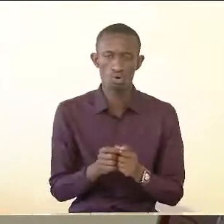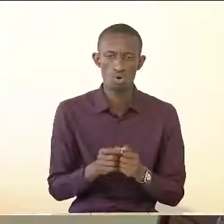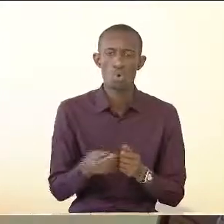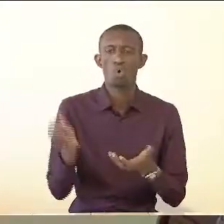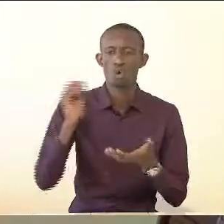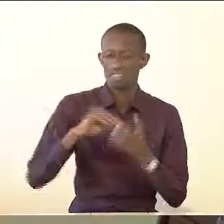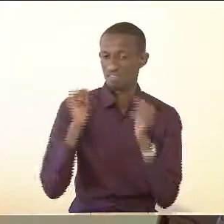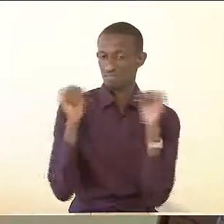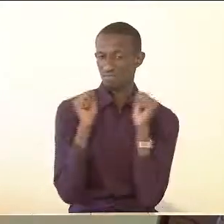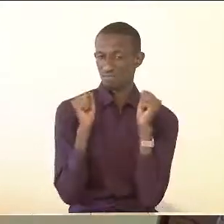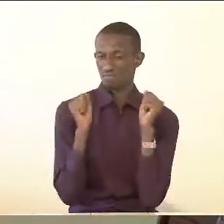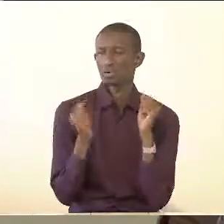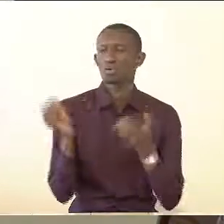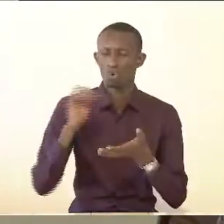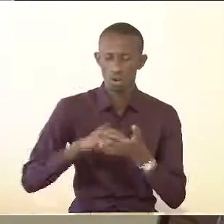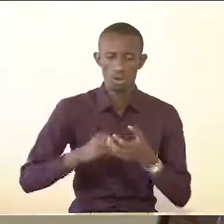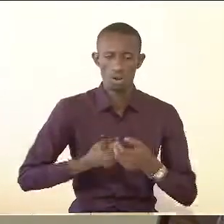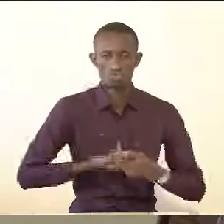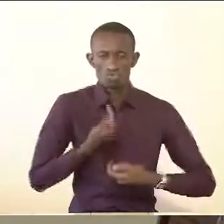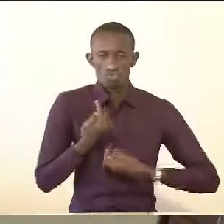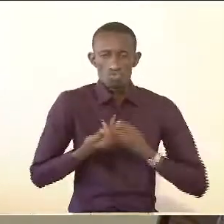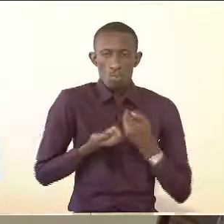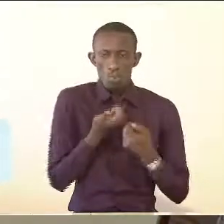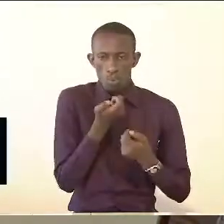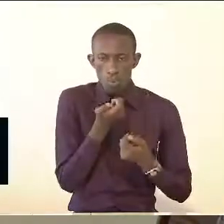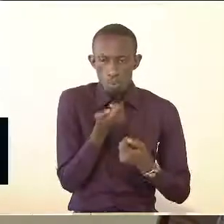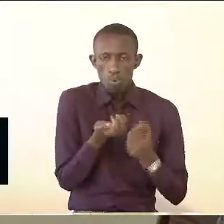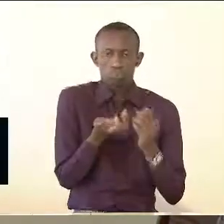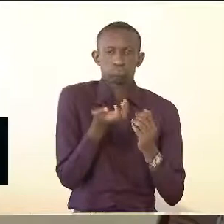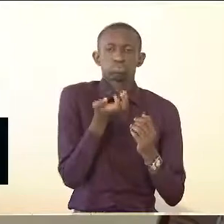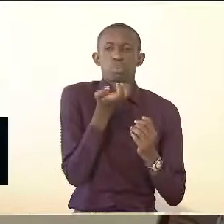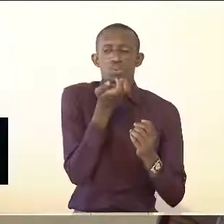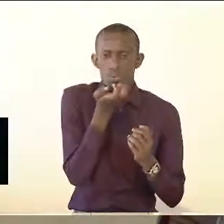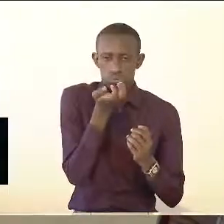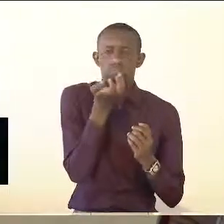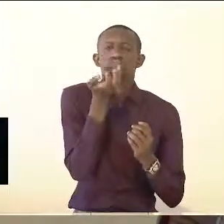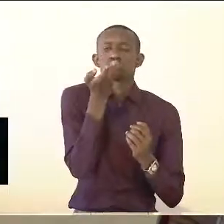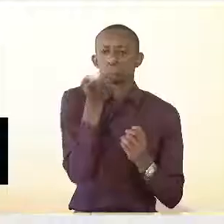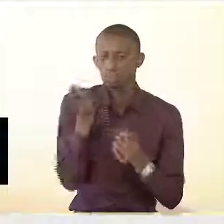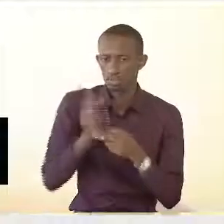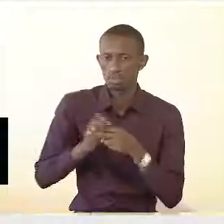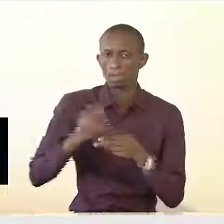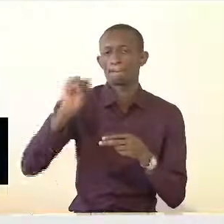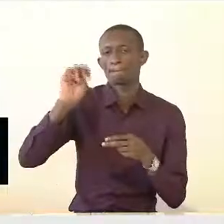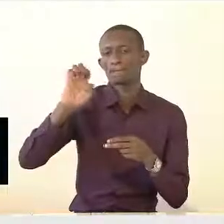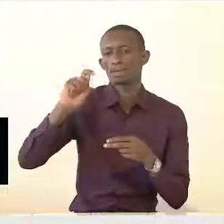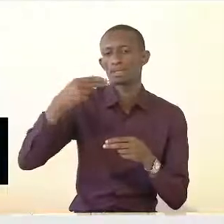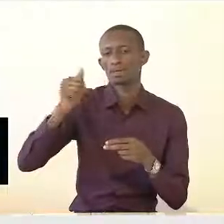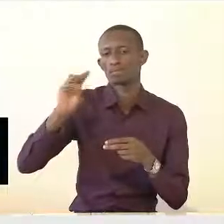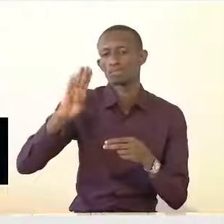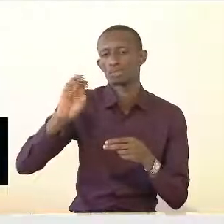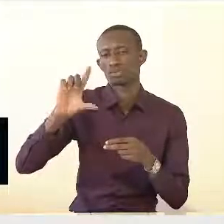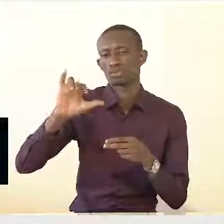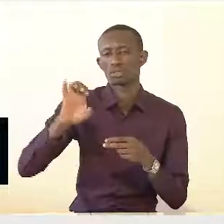lost in the body. These are called physiological processes, metabolic processes. Let me talk